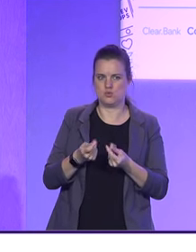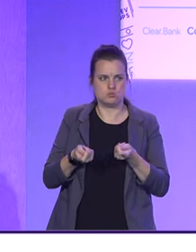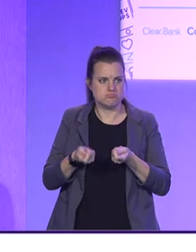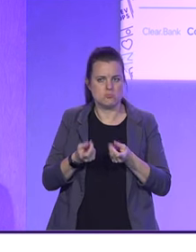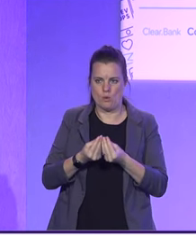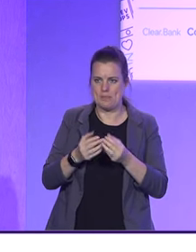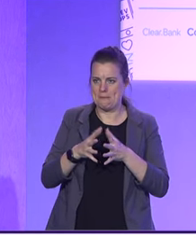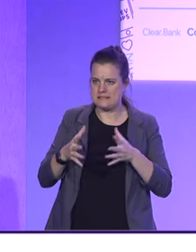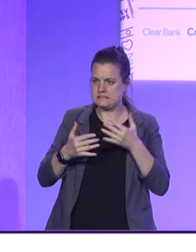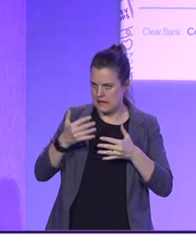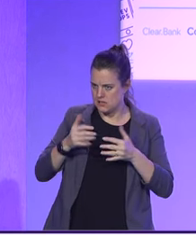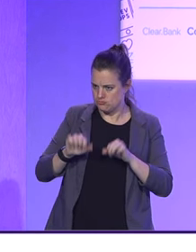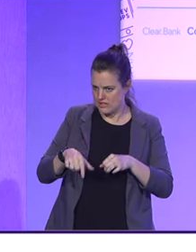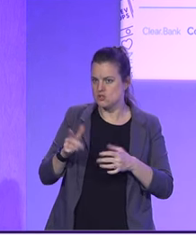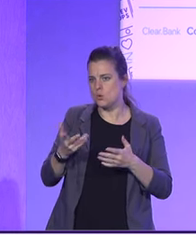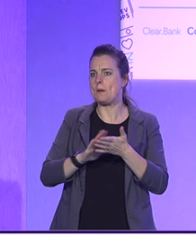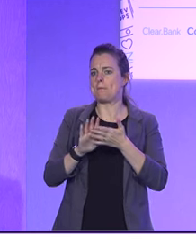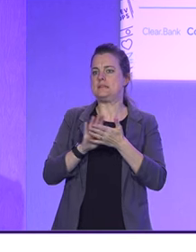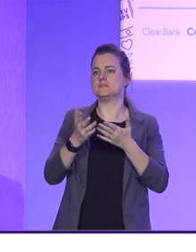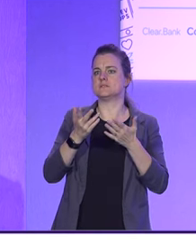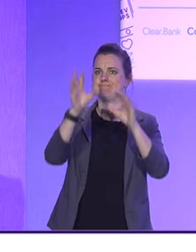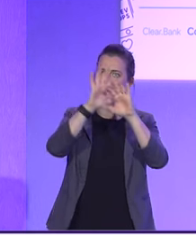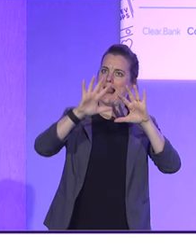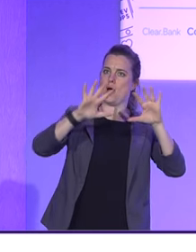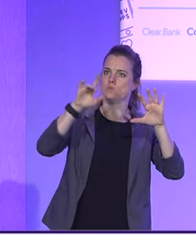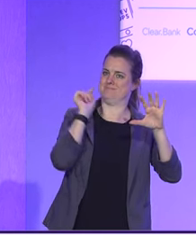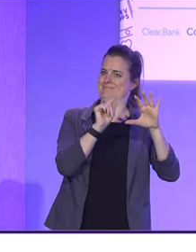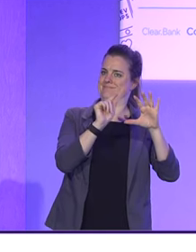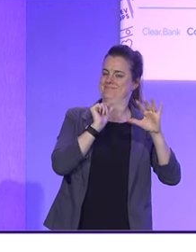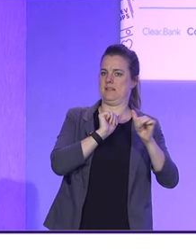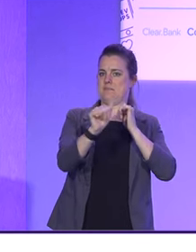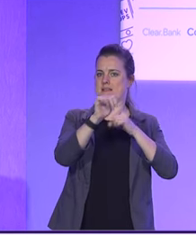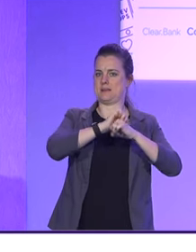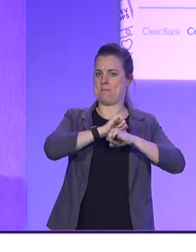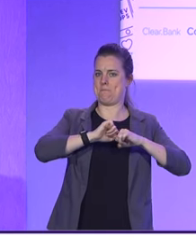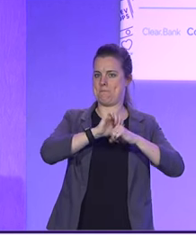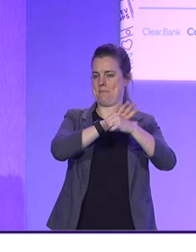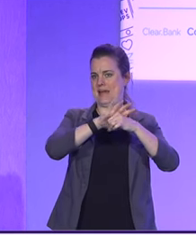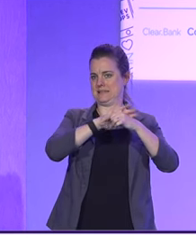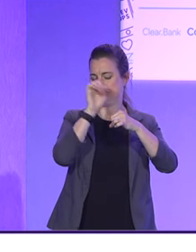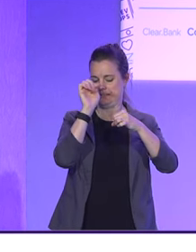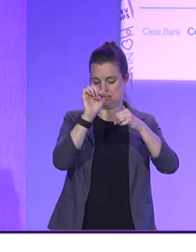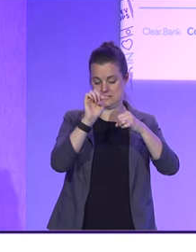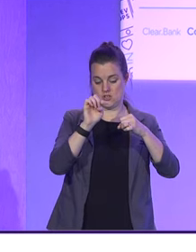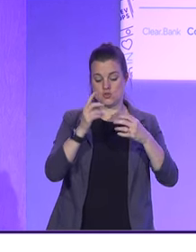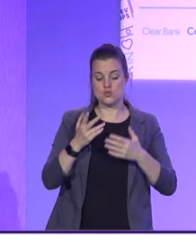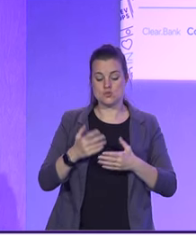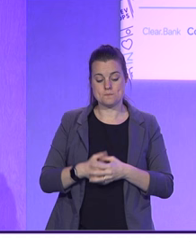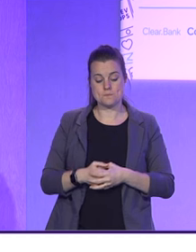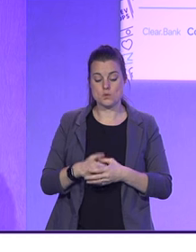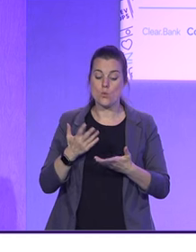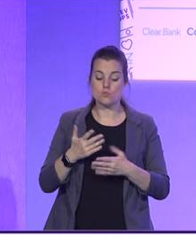ideal place for that, okay? Basically, with that, and that basically, before we cannot do that, is basically